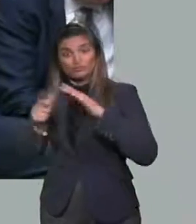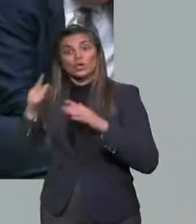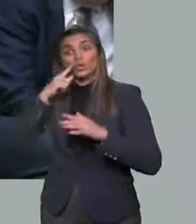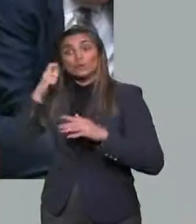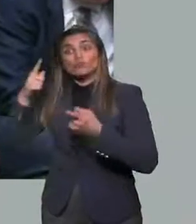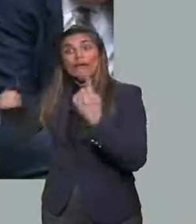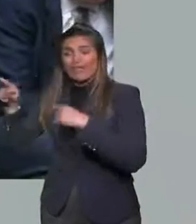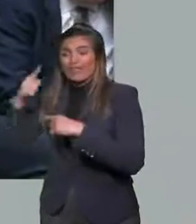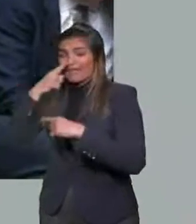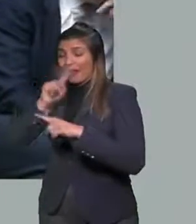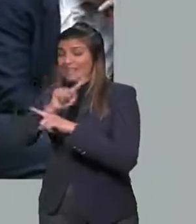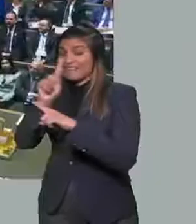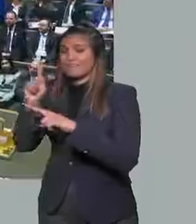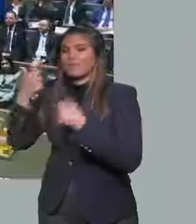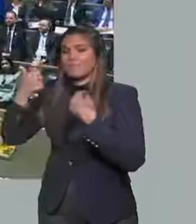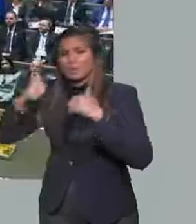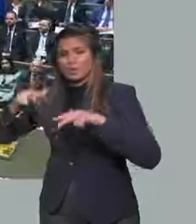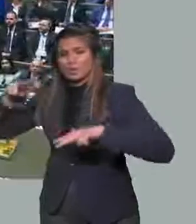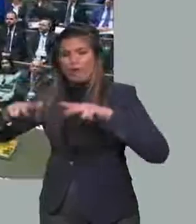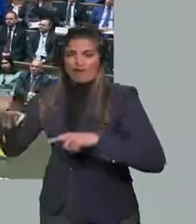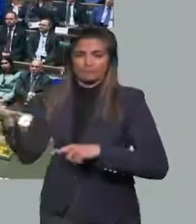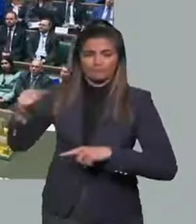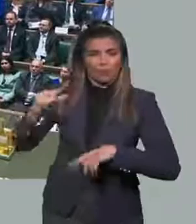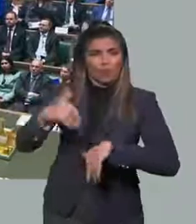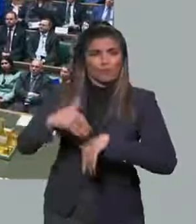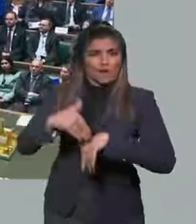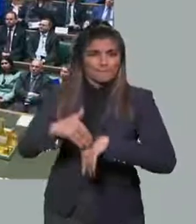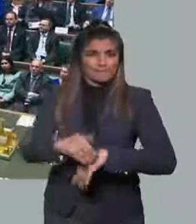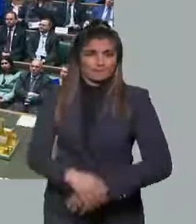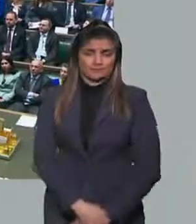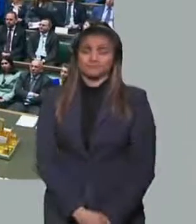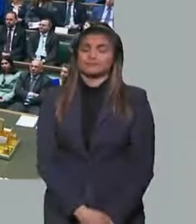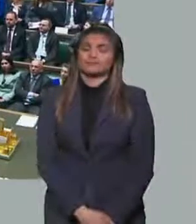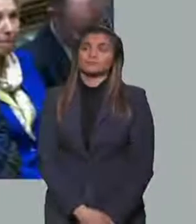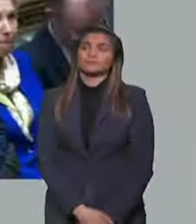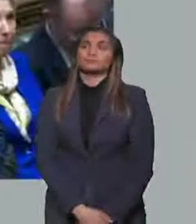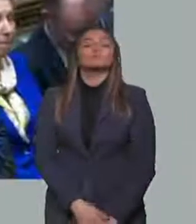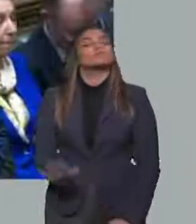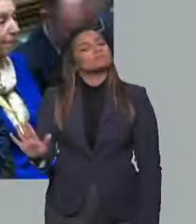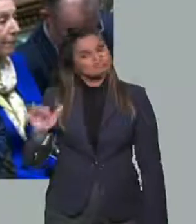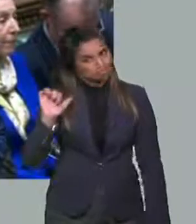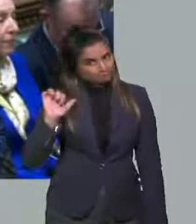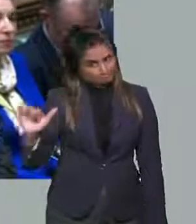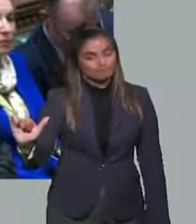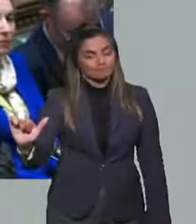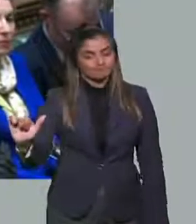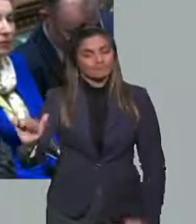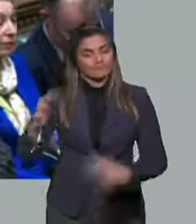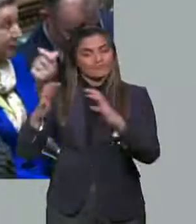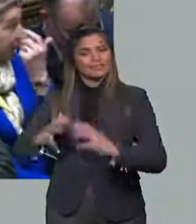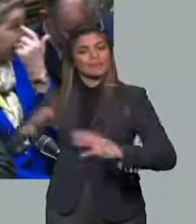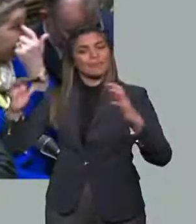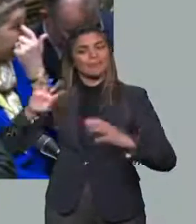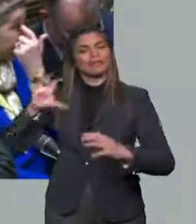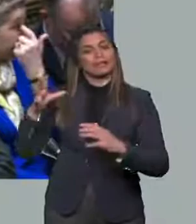stand trial for war crimes? My honourable friends, bang on. The Assembly of States Party is looking at